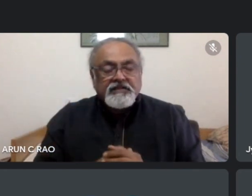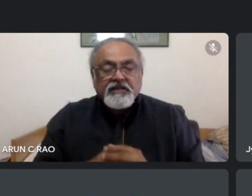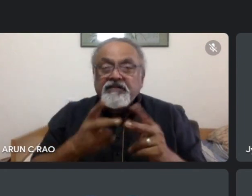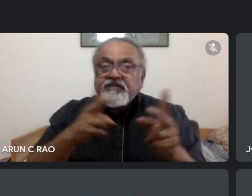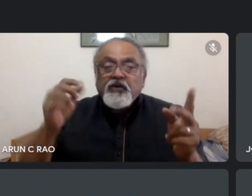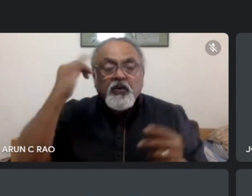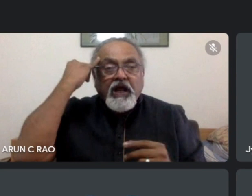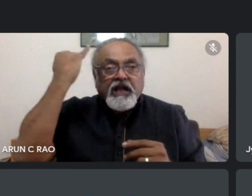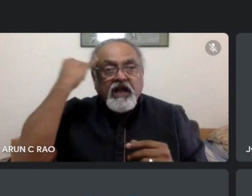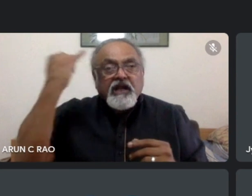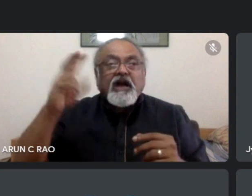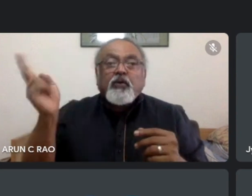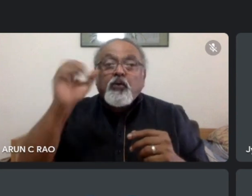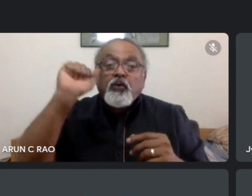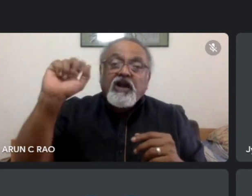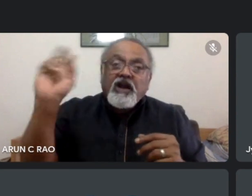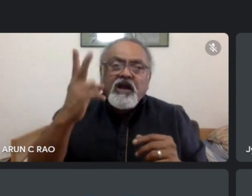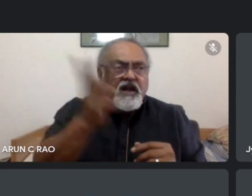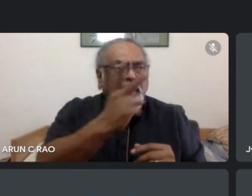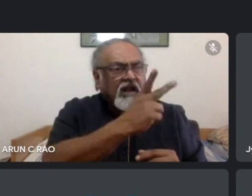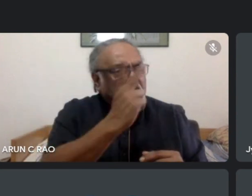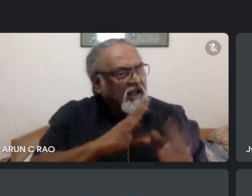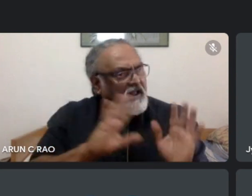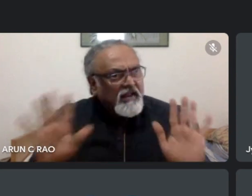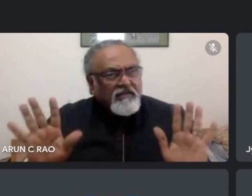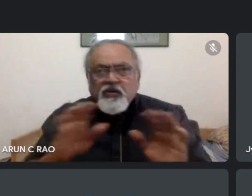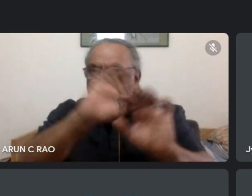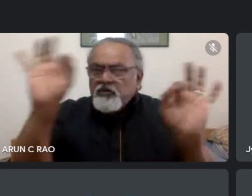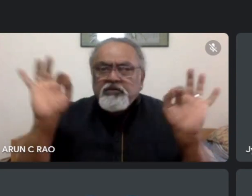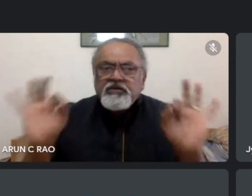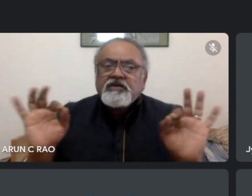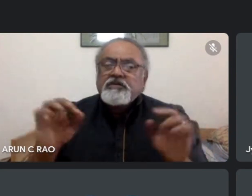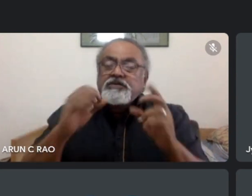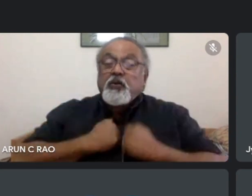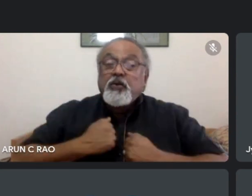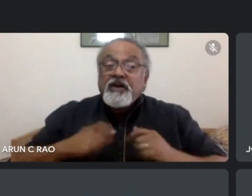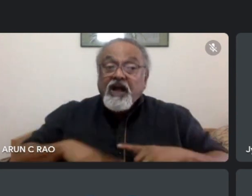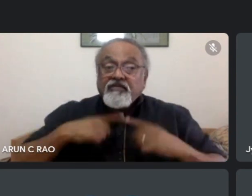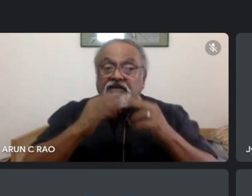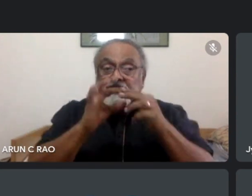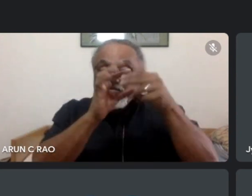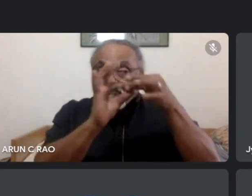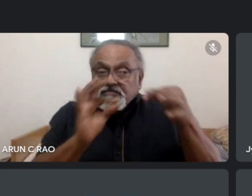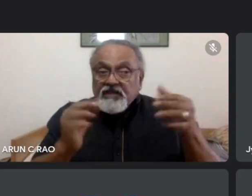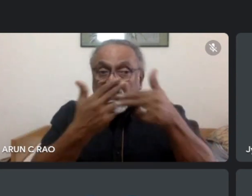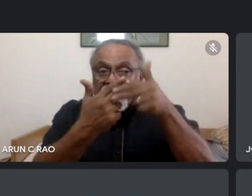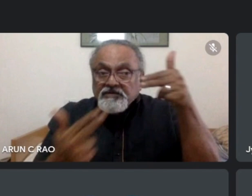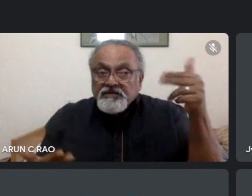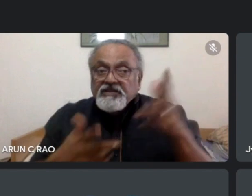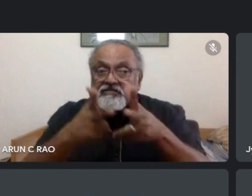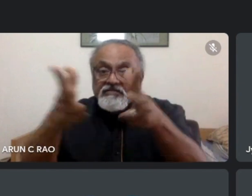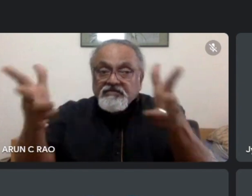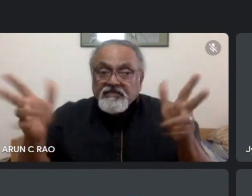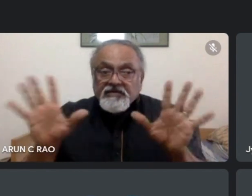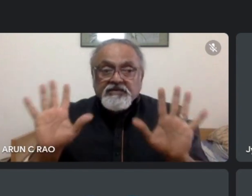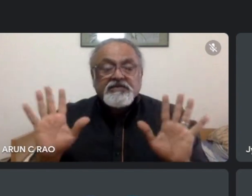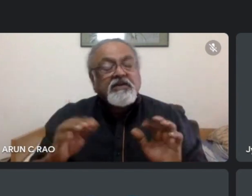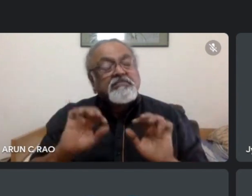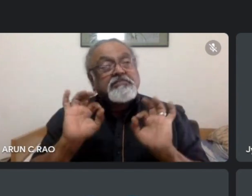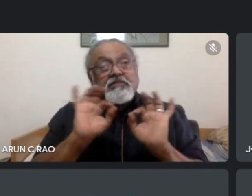ideas, and everything. So the and after my internship in